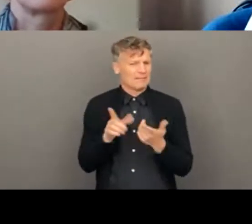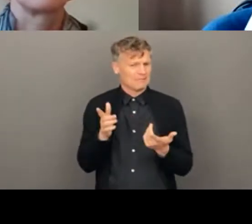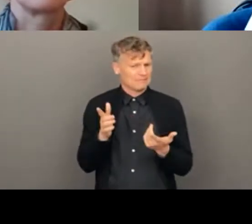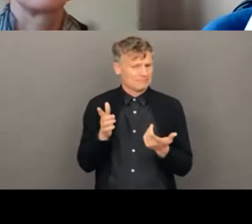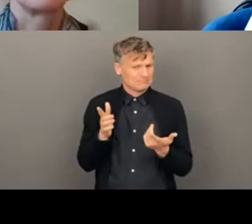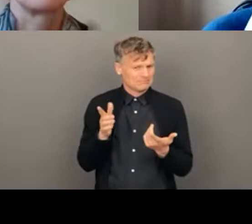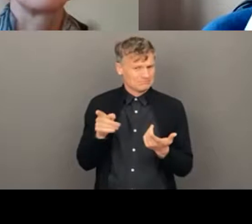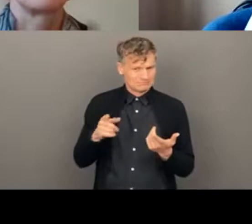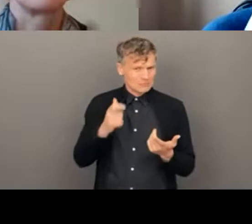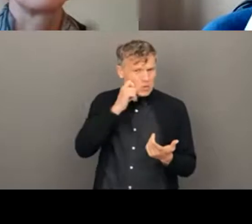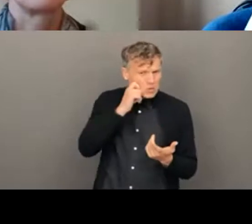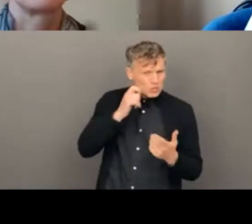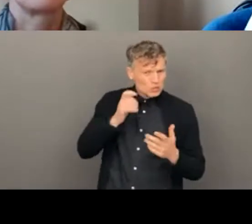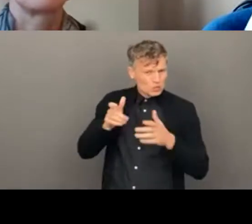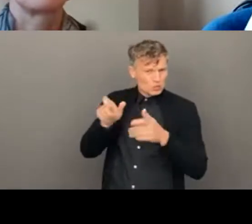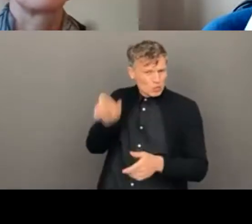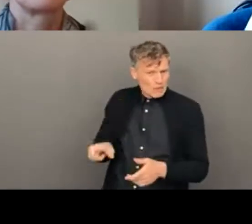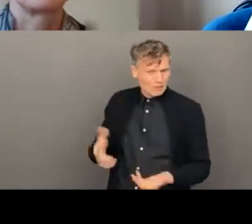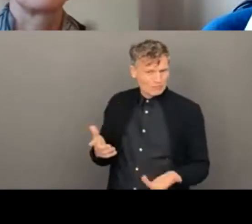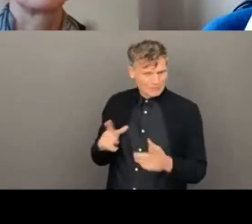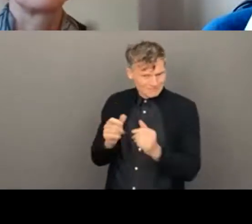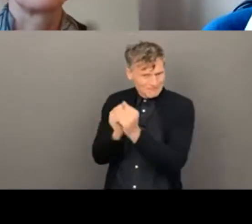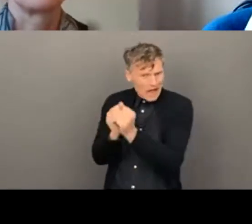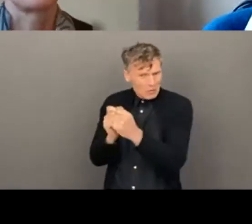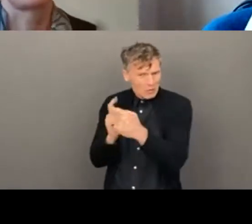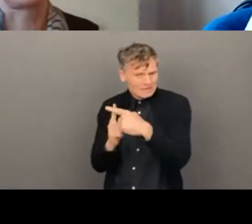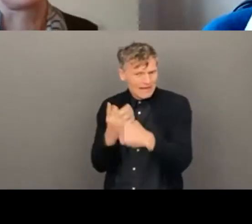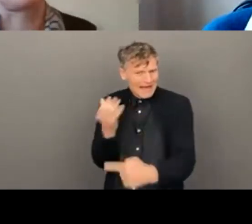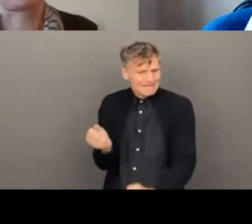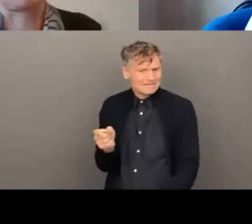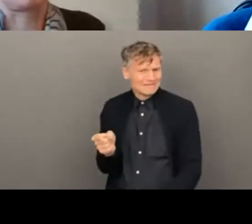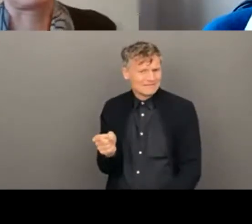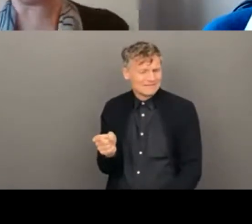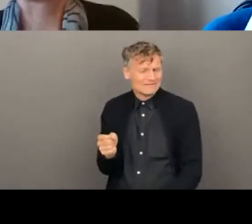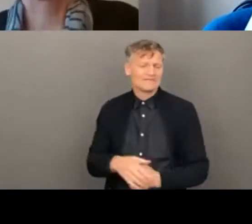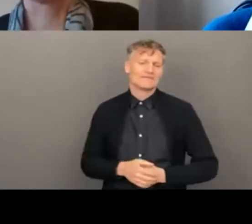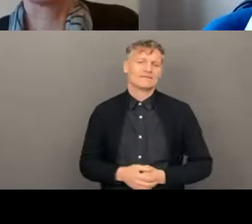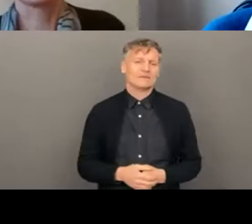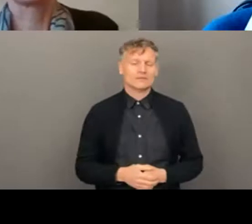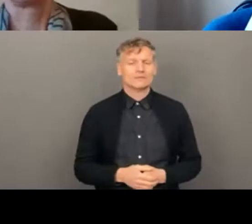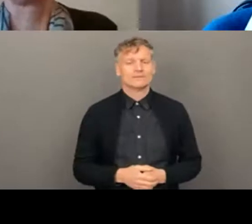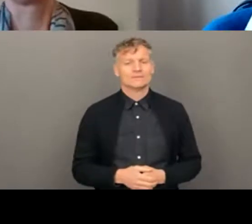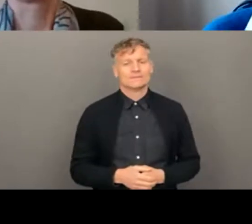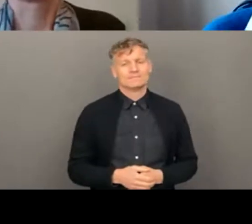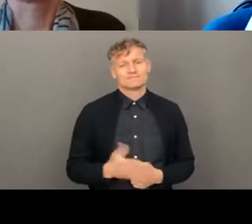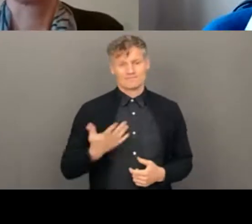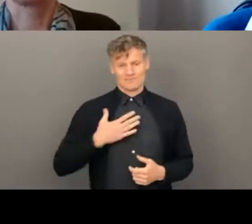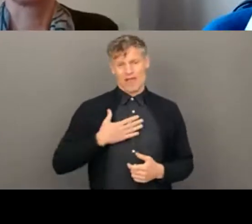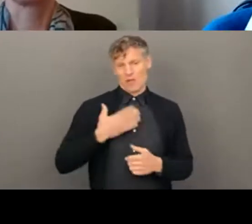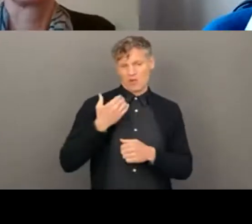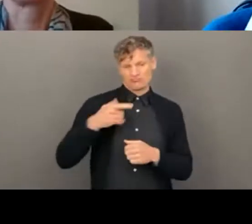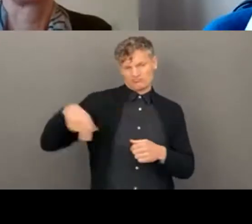of the things that for us, we are working in a development and relief